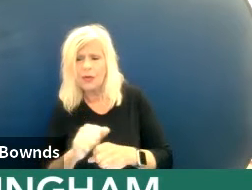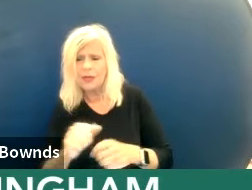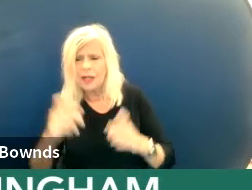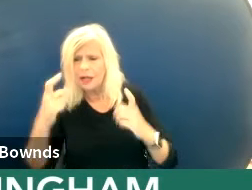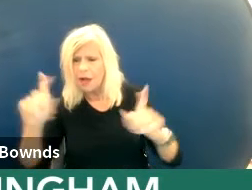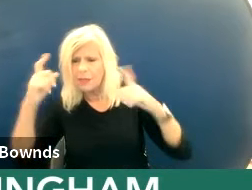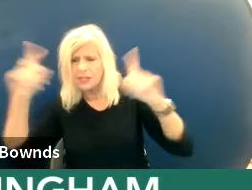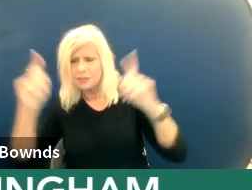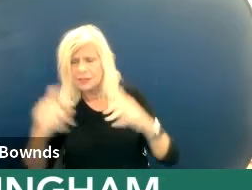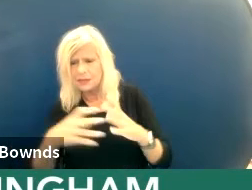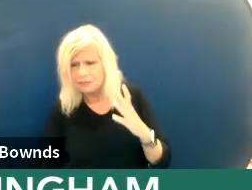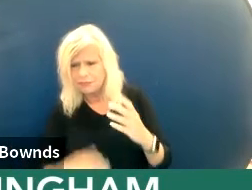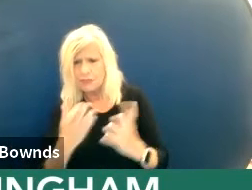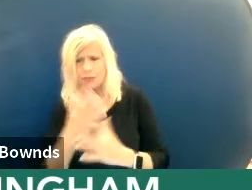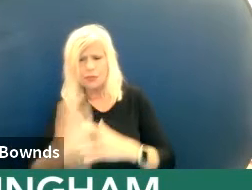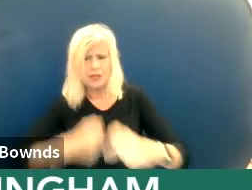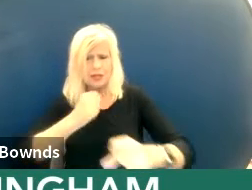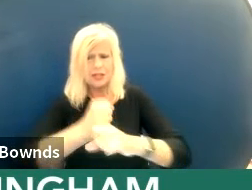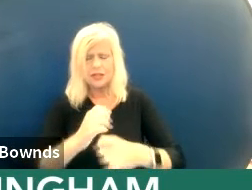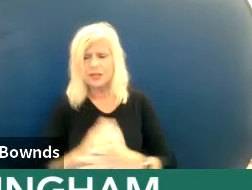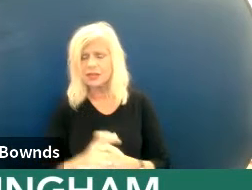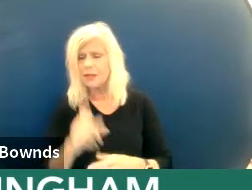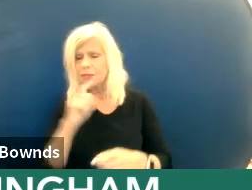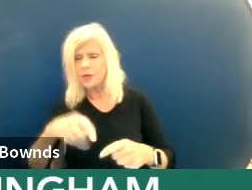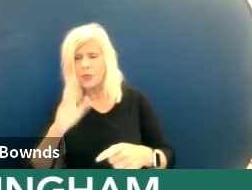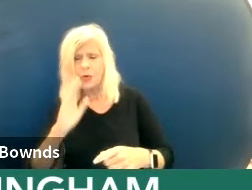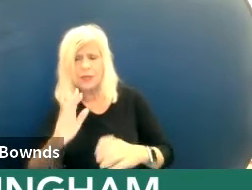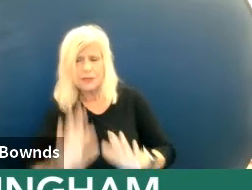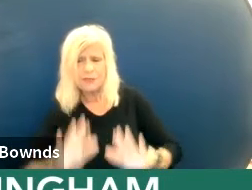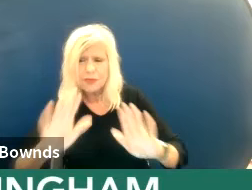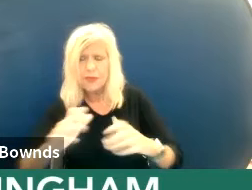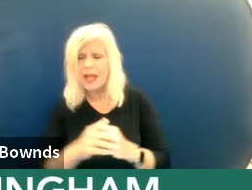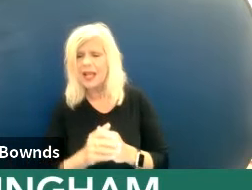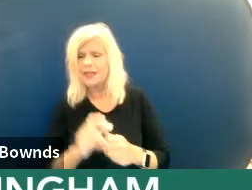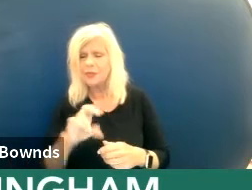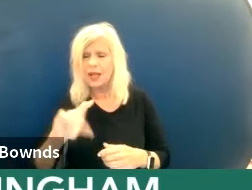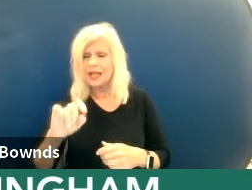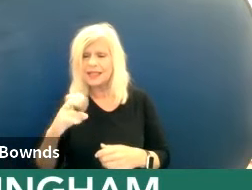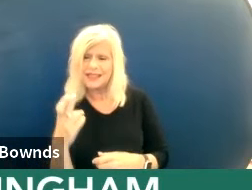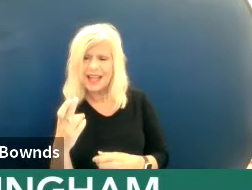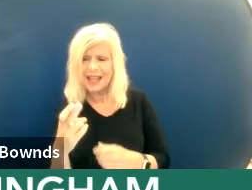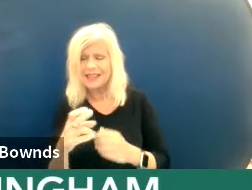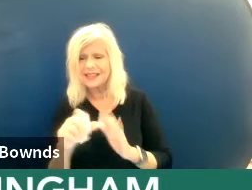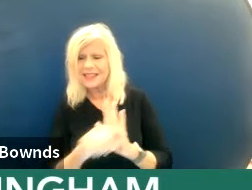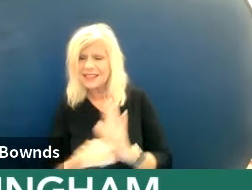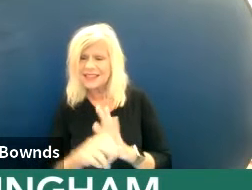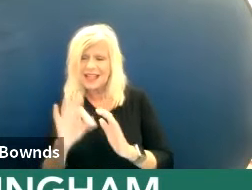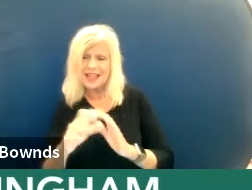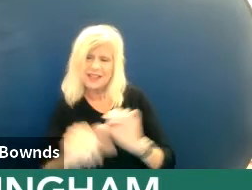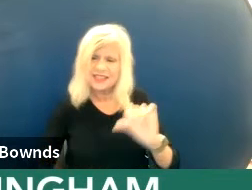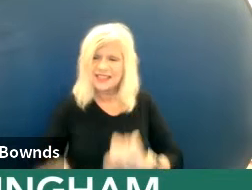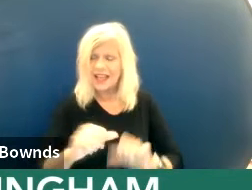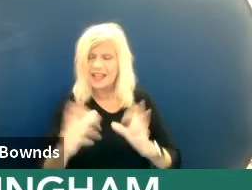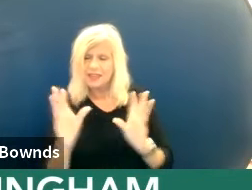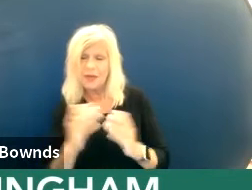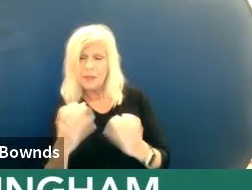accomplishments you've had over the years. I'm sure this is going to be a great RECTech State of the Science conference, and many new